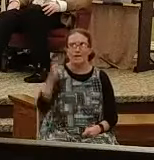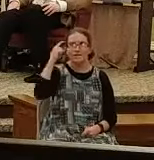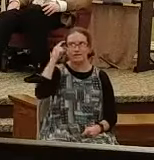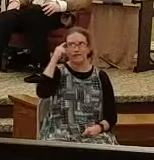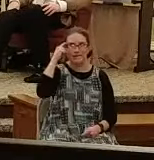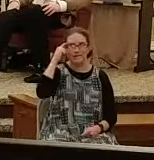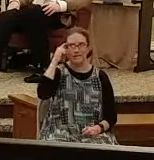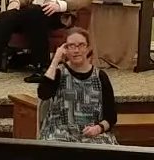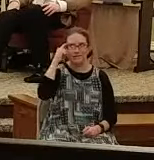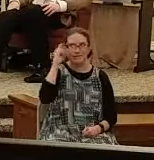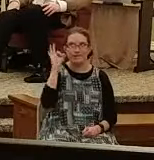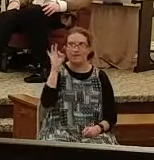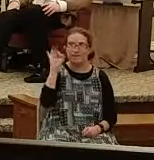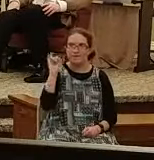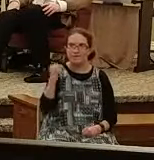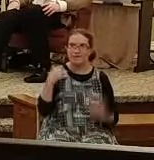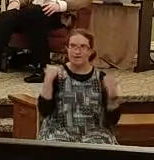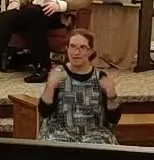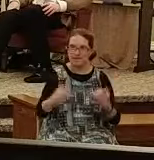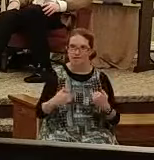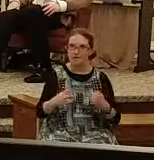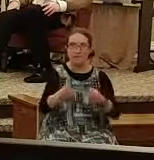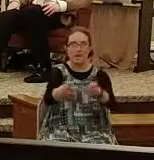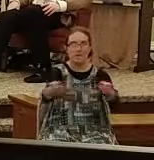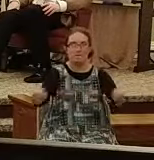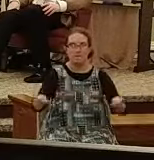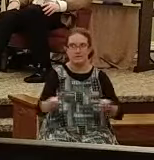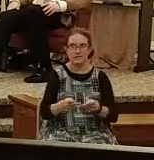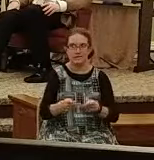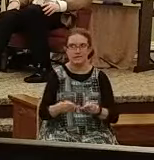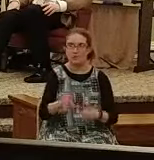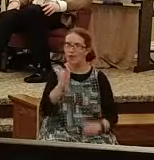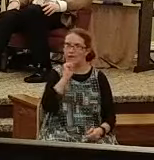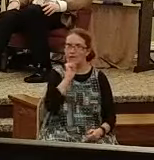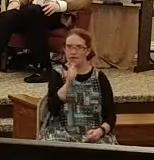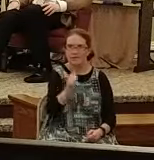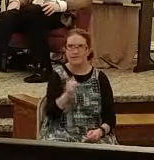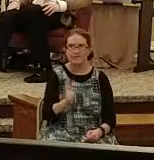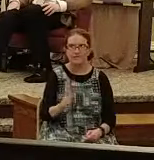mind if he has that position or not.